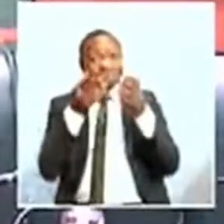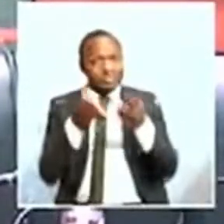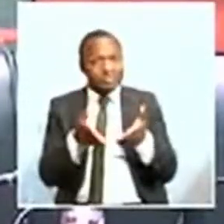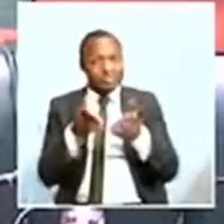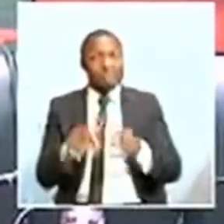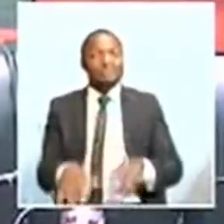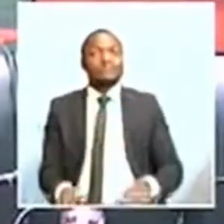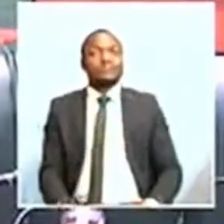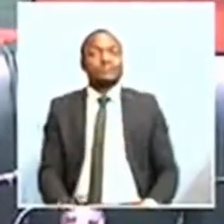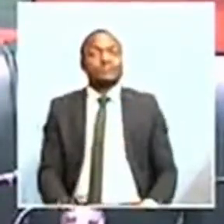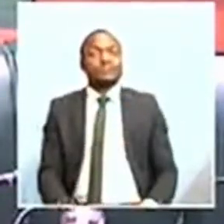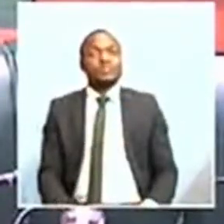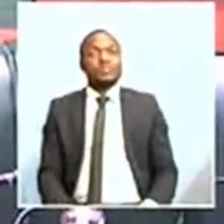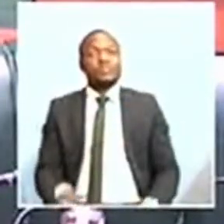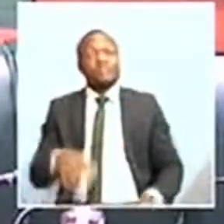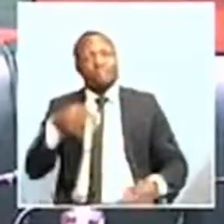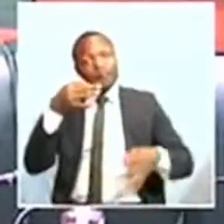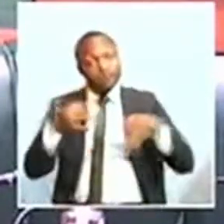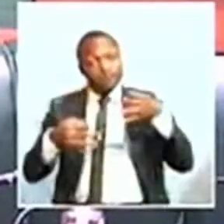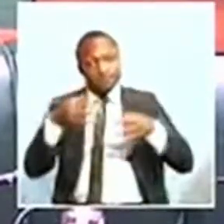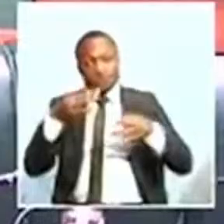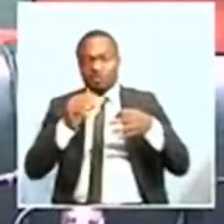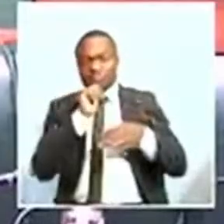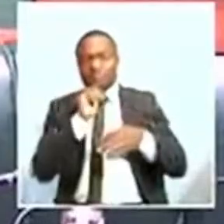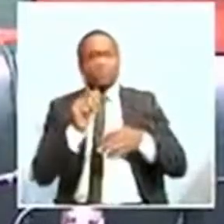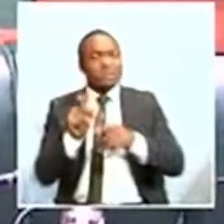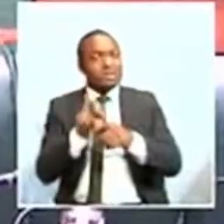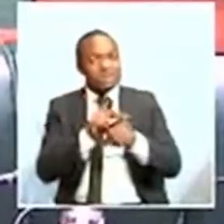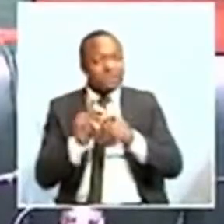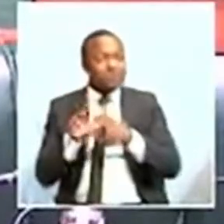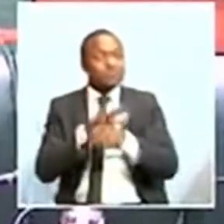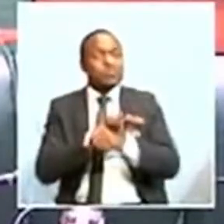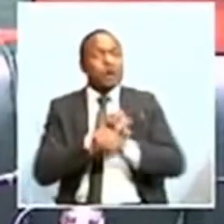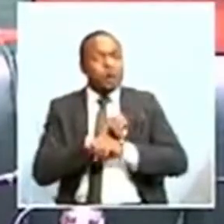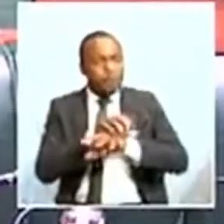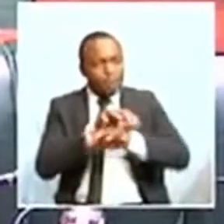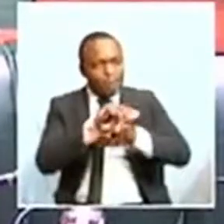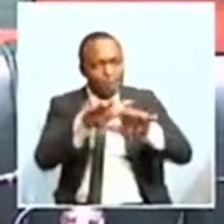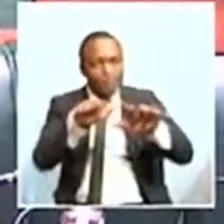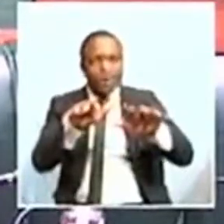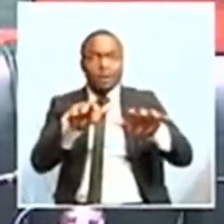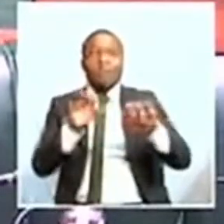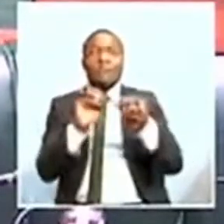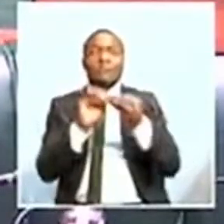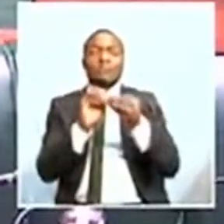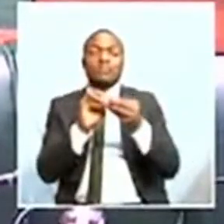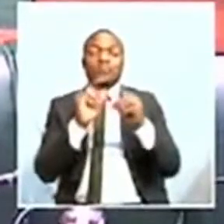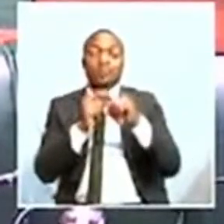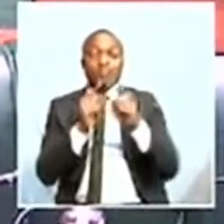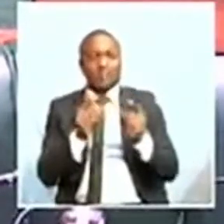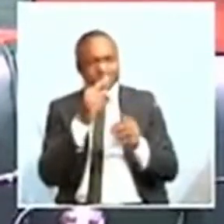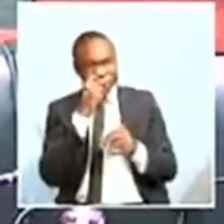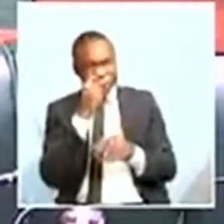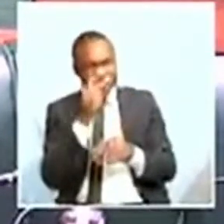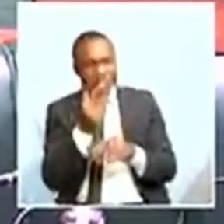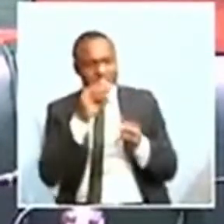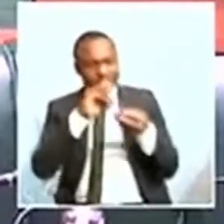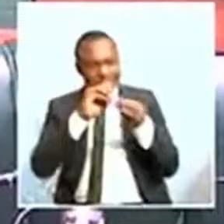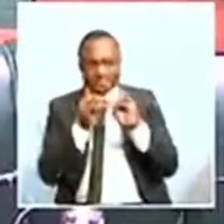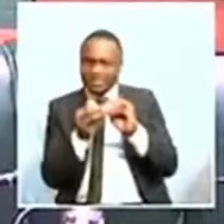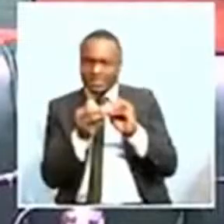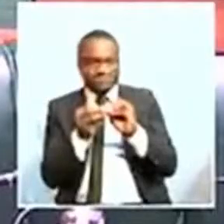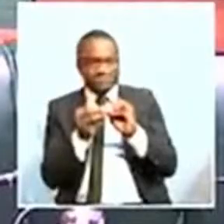And if we are not careful, it would have spread like wildfire. But when we look at the